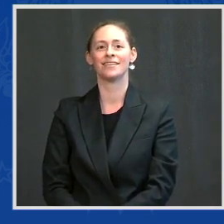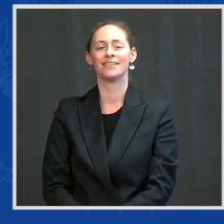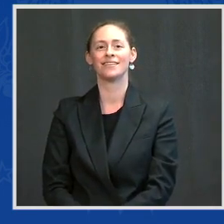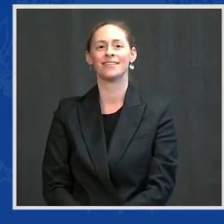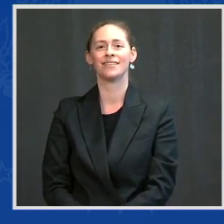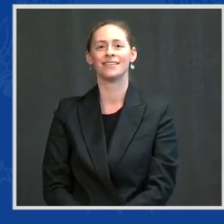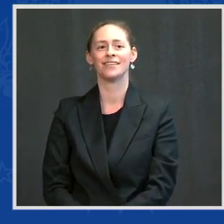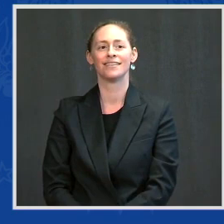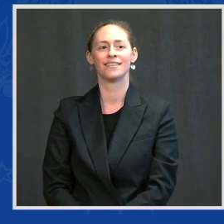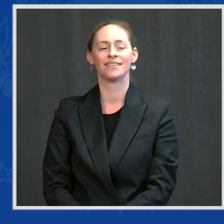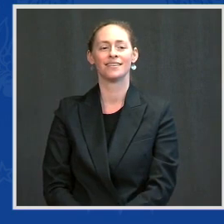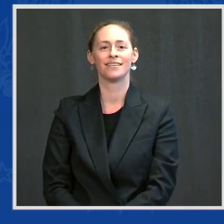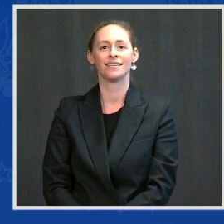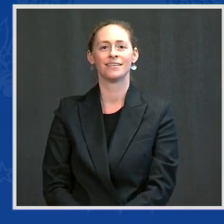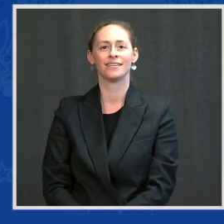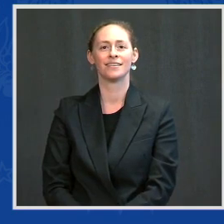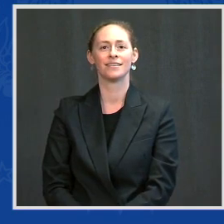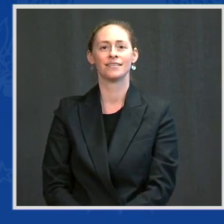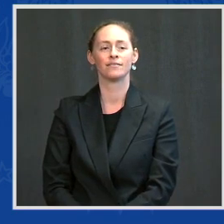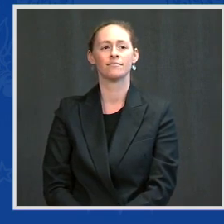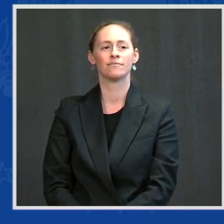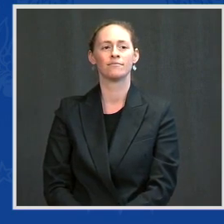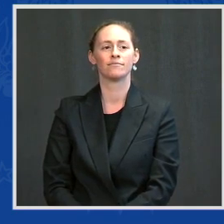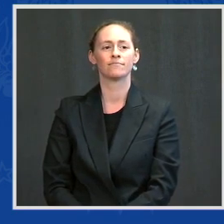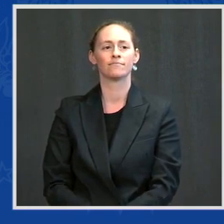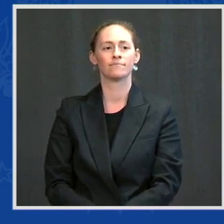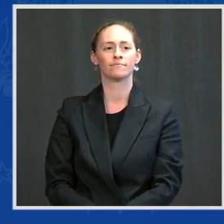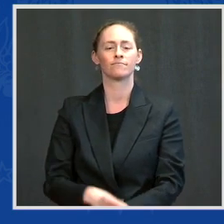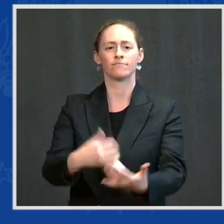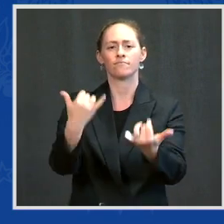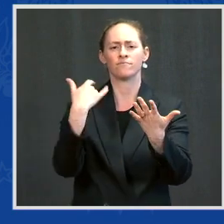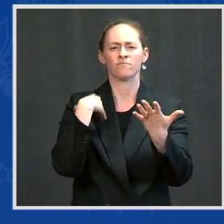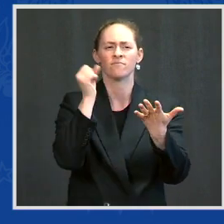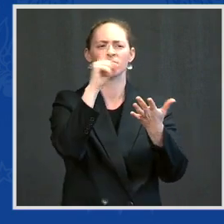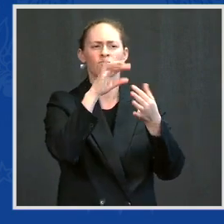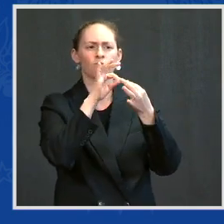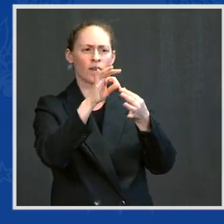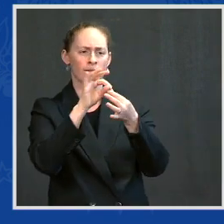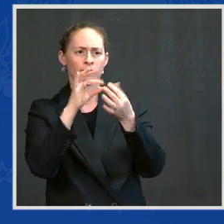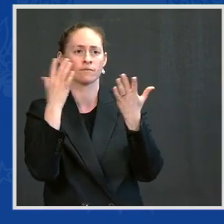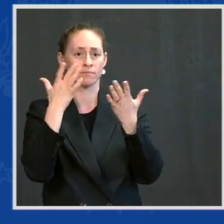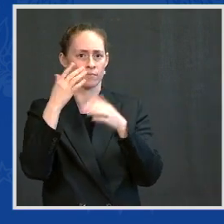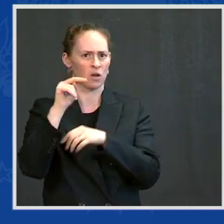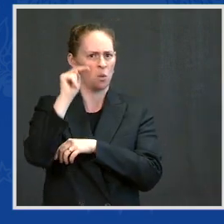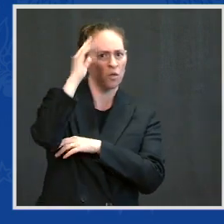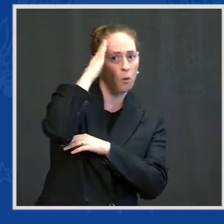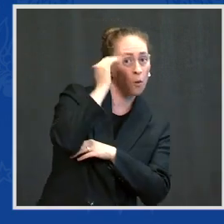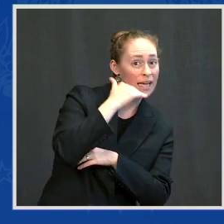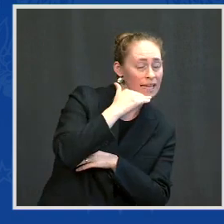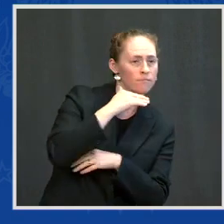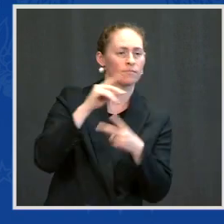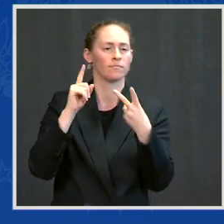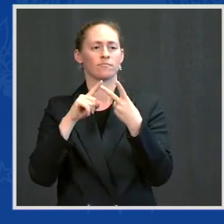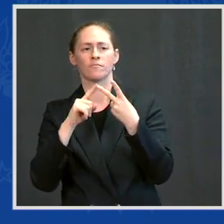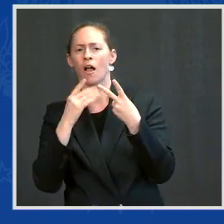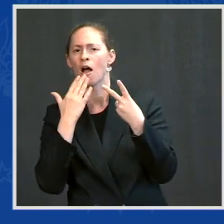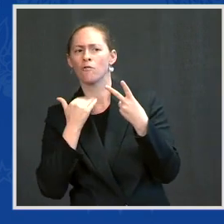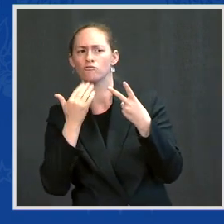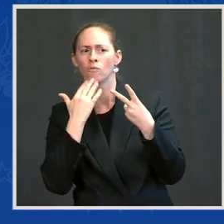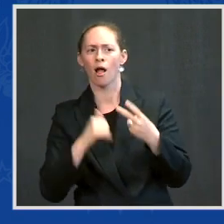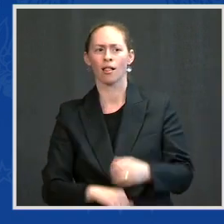Thank you very much, Mr. President. I have one question about North Korea and one question about Israel. We've changed this one question thing, haven't